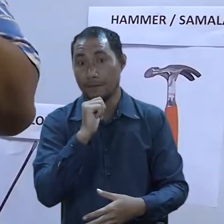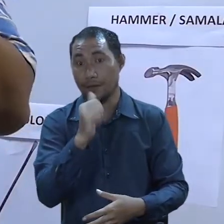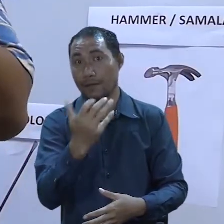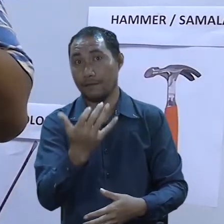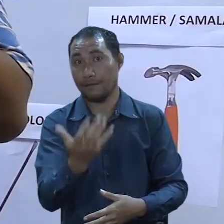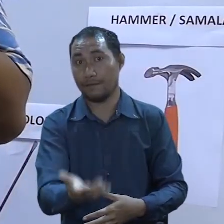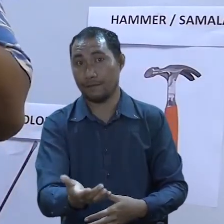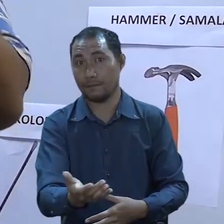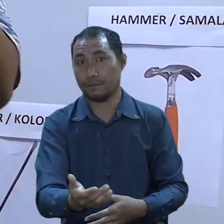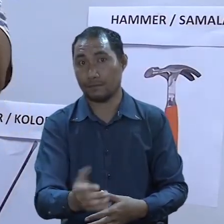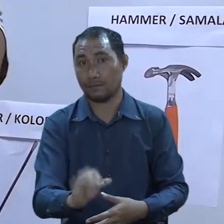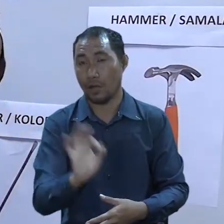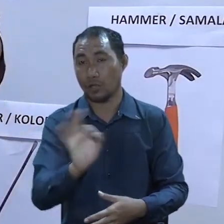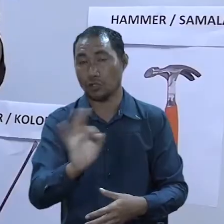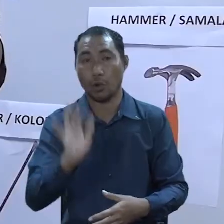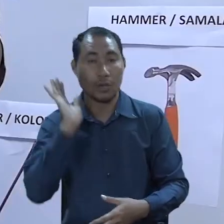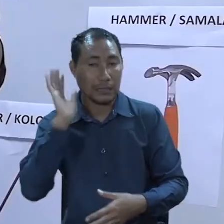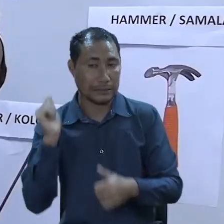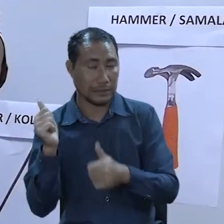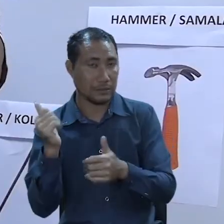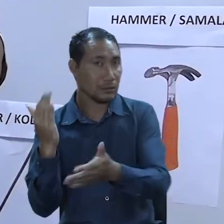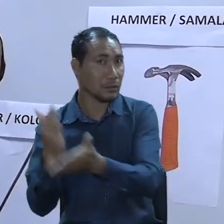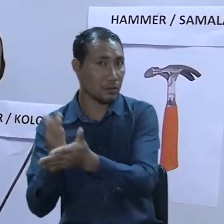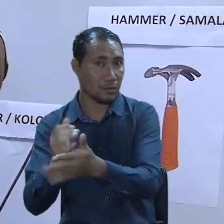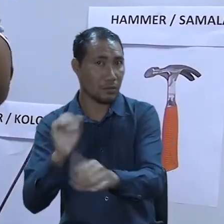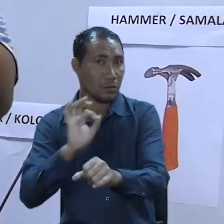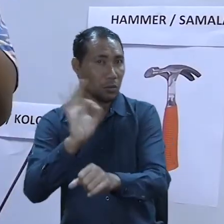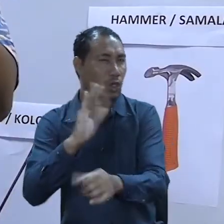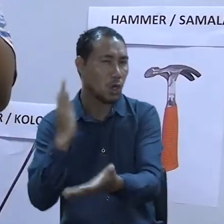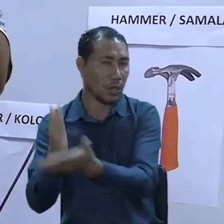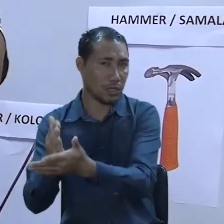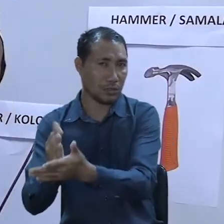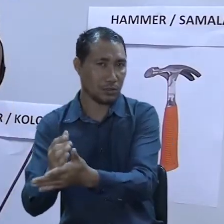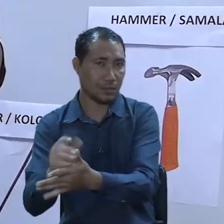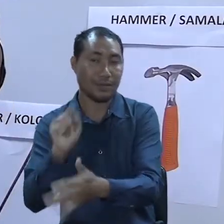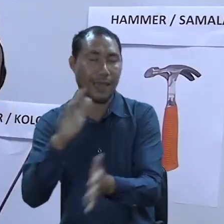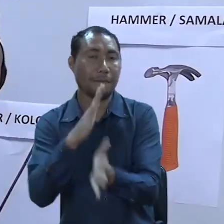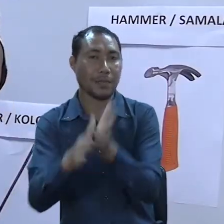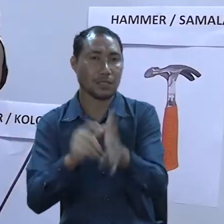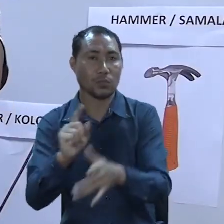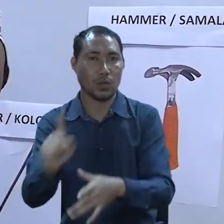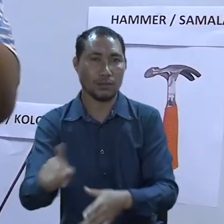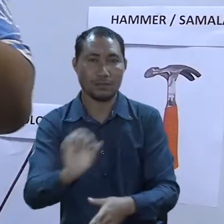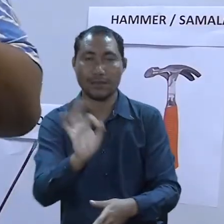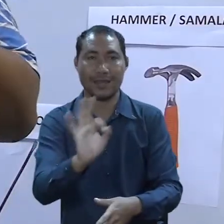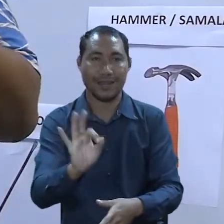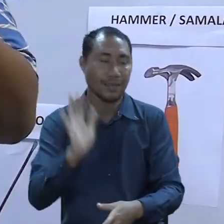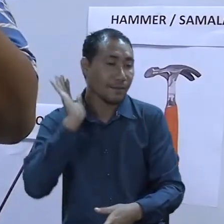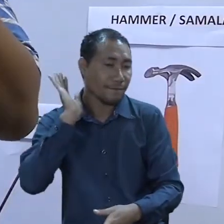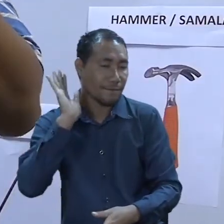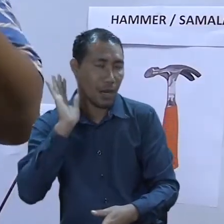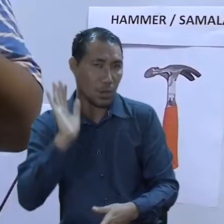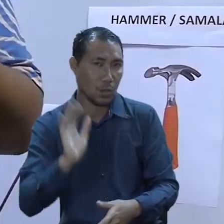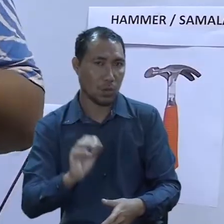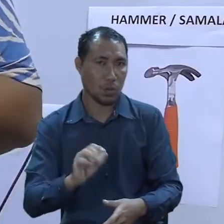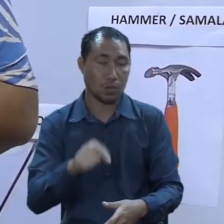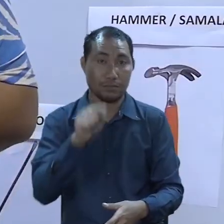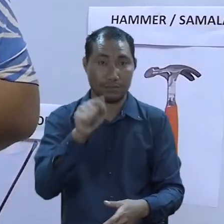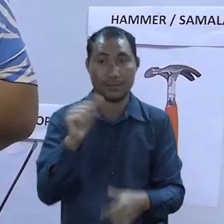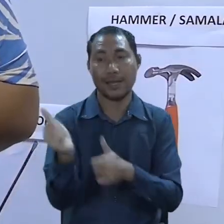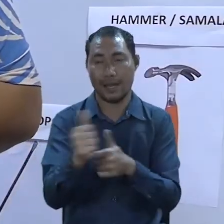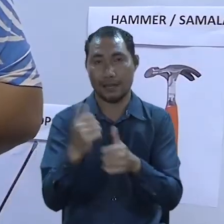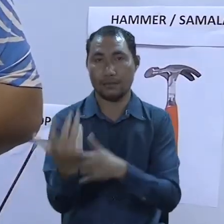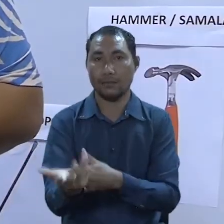giving specific instructions, that they are not too hard. The person that is listening to